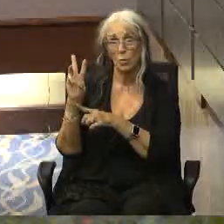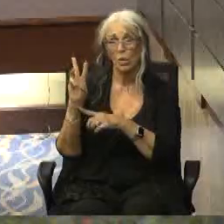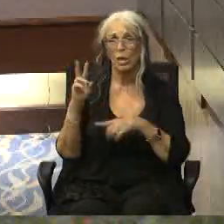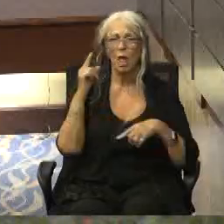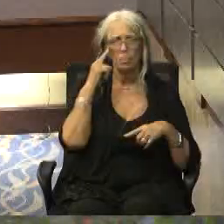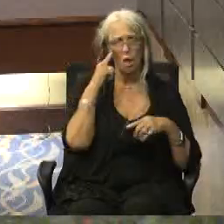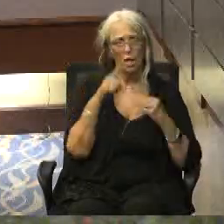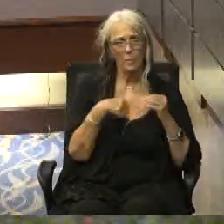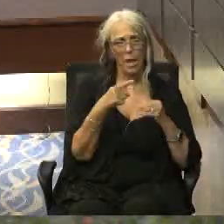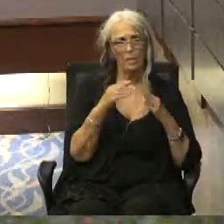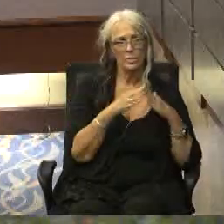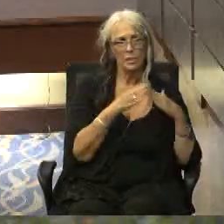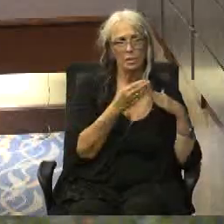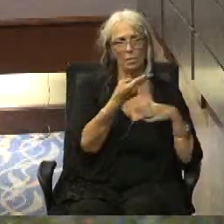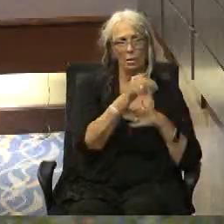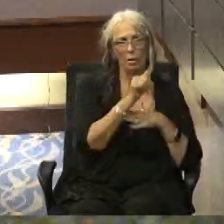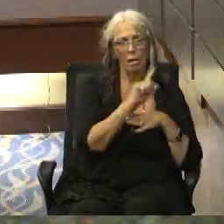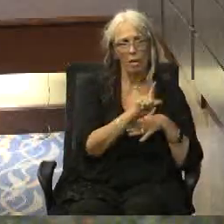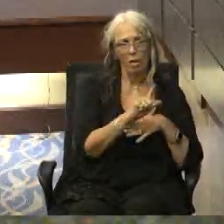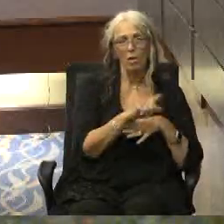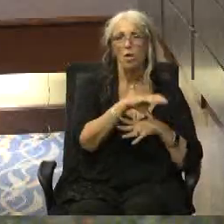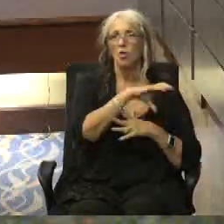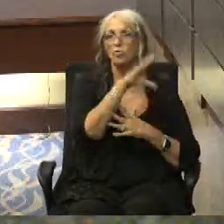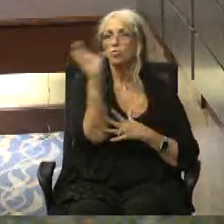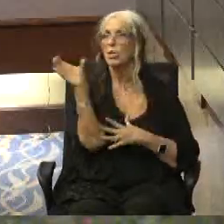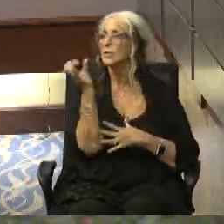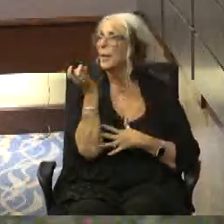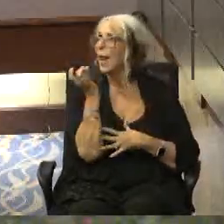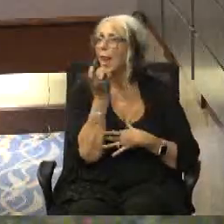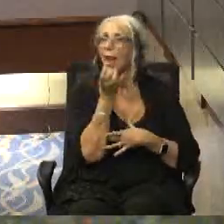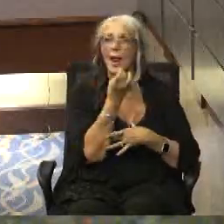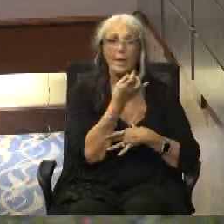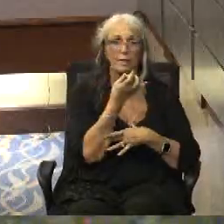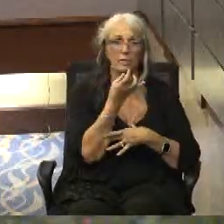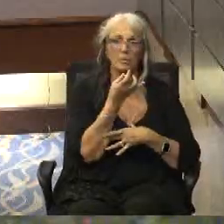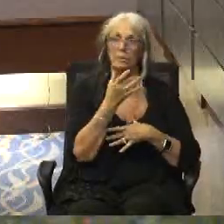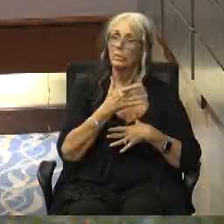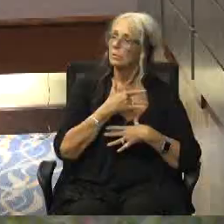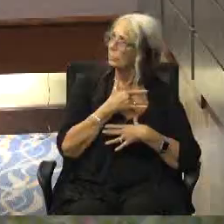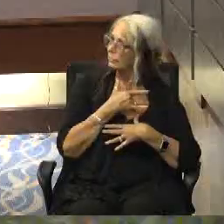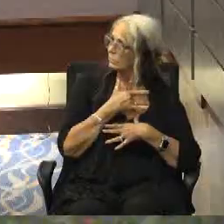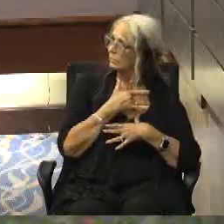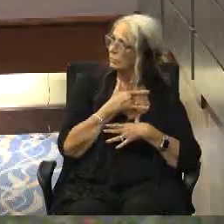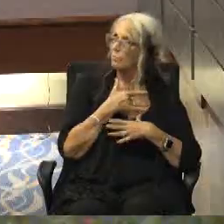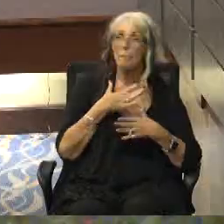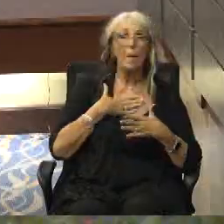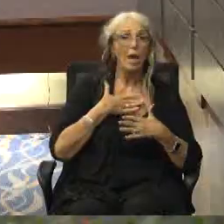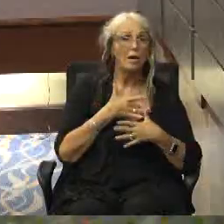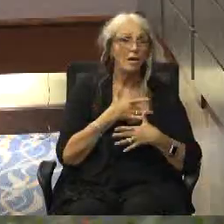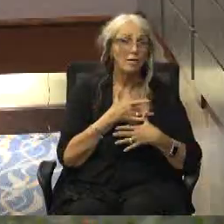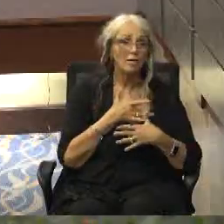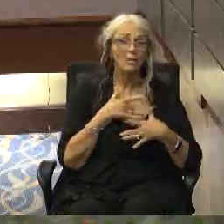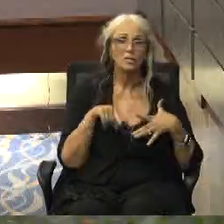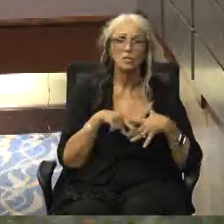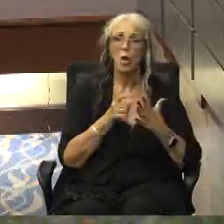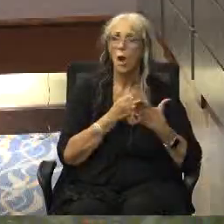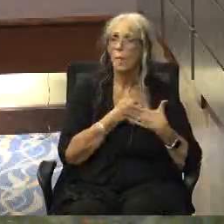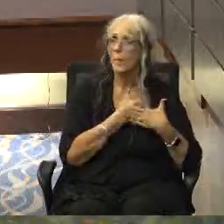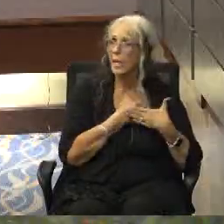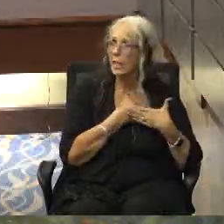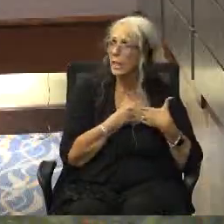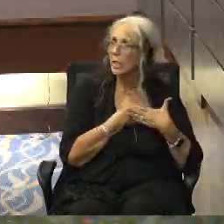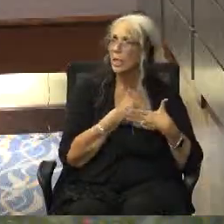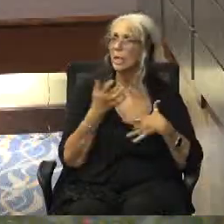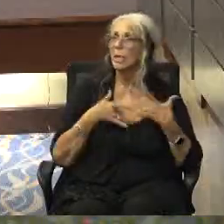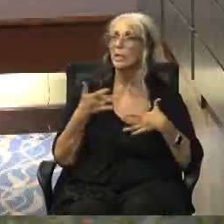City Hall in Christmas lights. It did something to me. My heart just started beating and I was